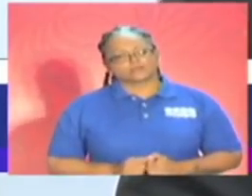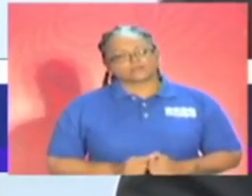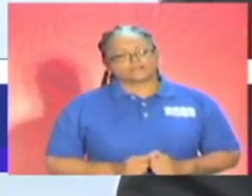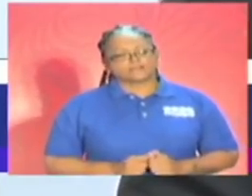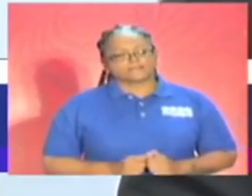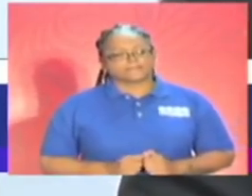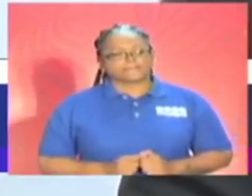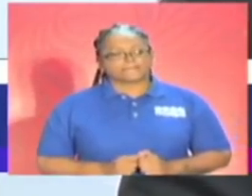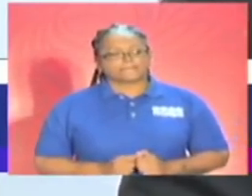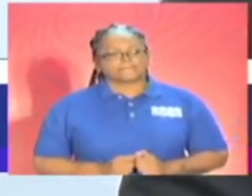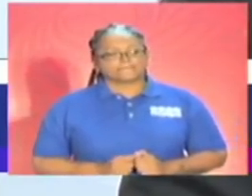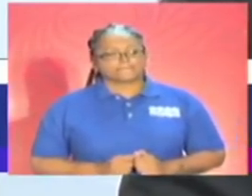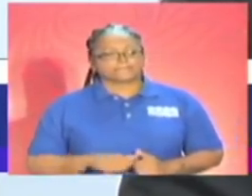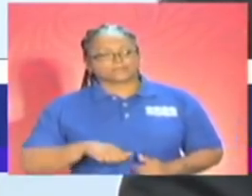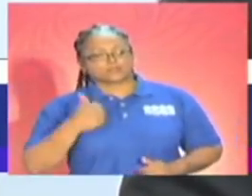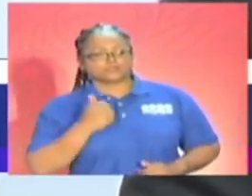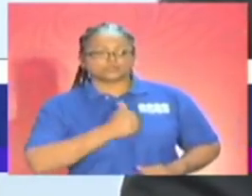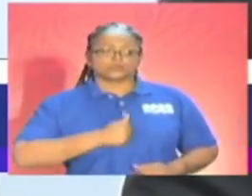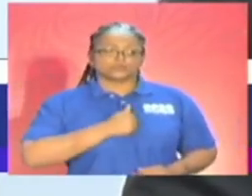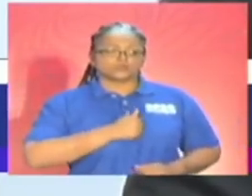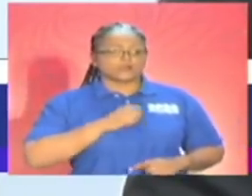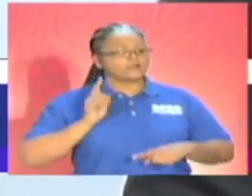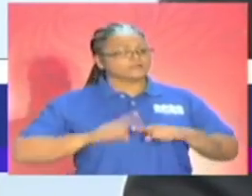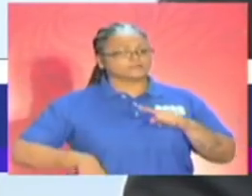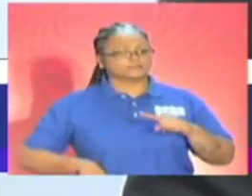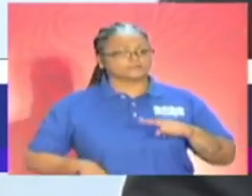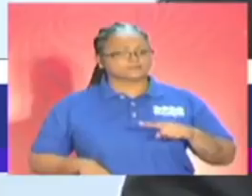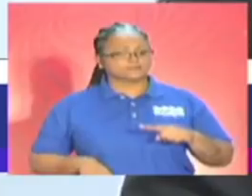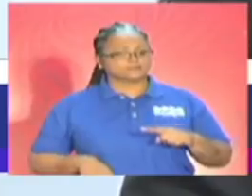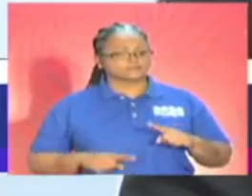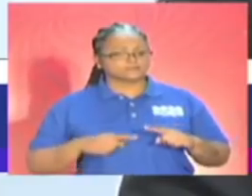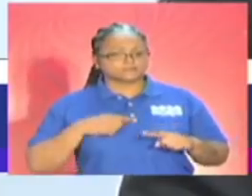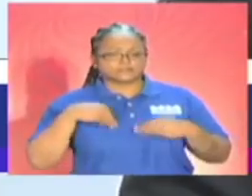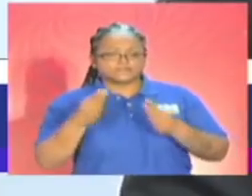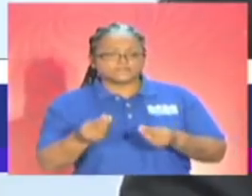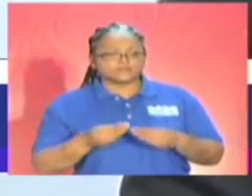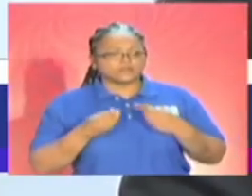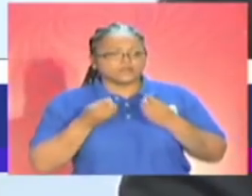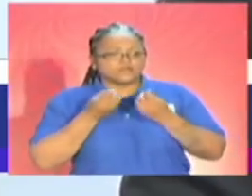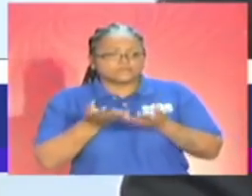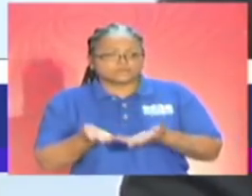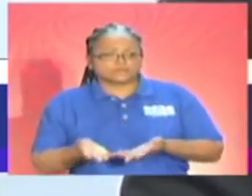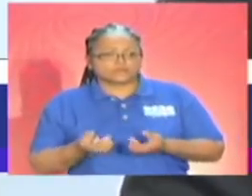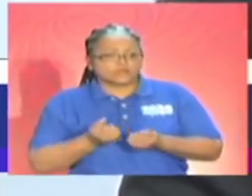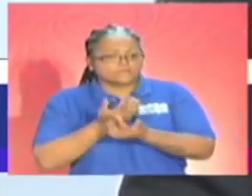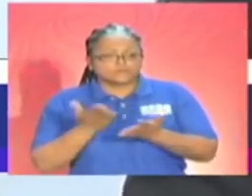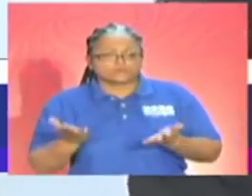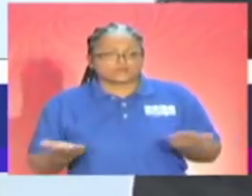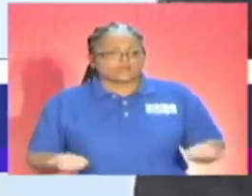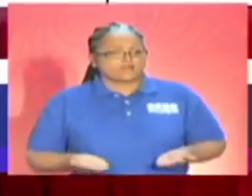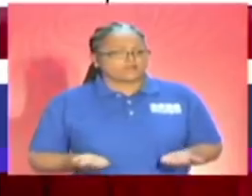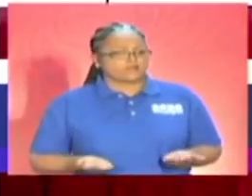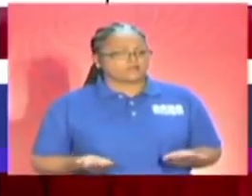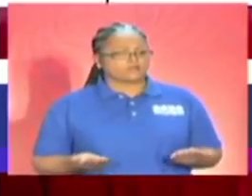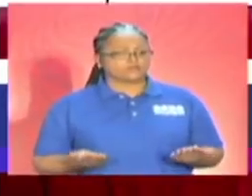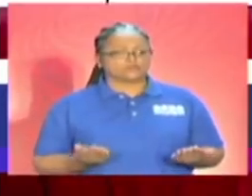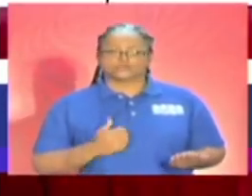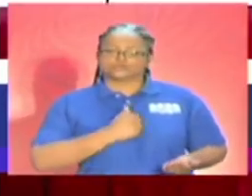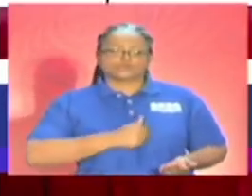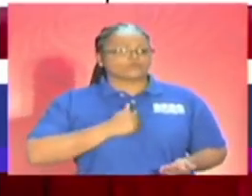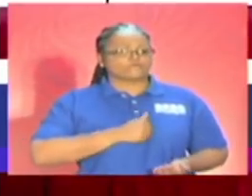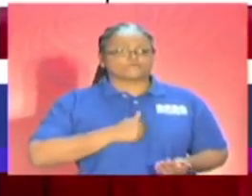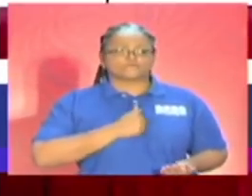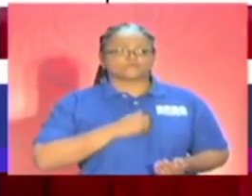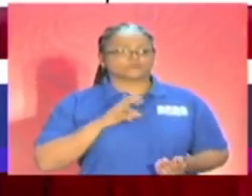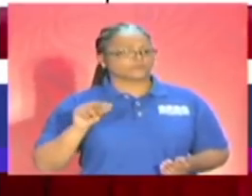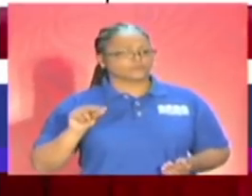a sensitive issue and requires investigation. So I can't share it at this point in time. Thank you very much, CMO and Dr.